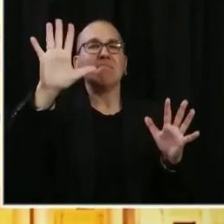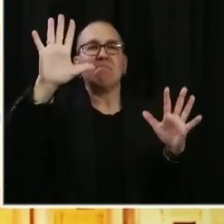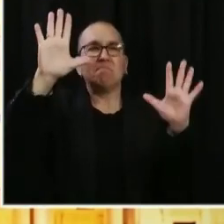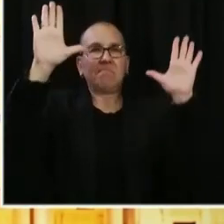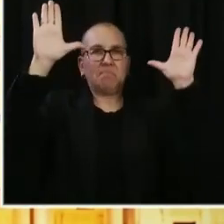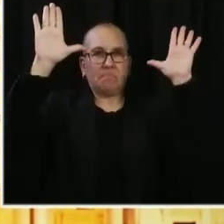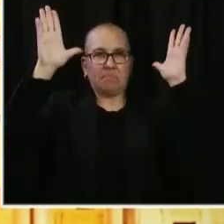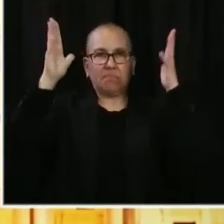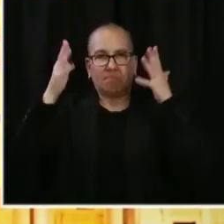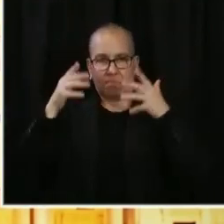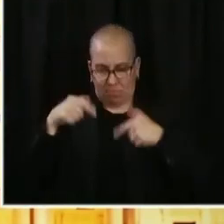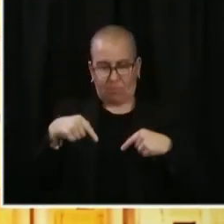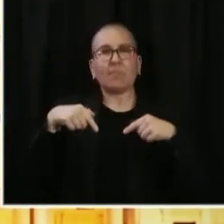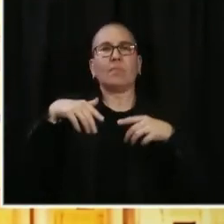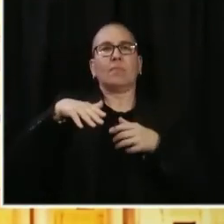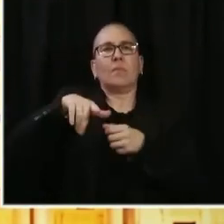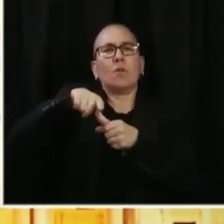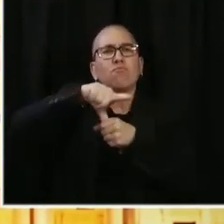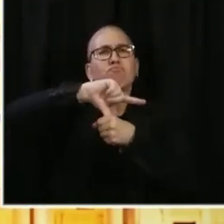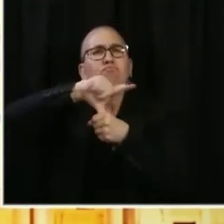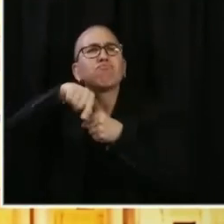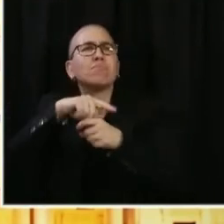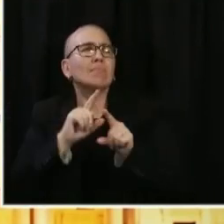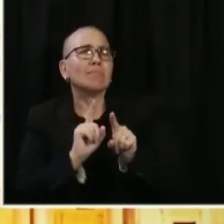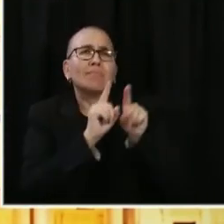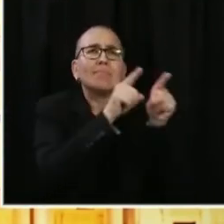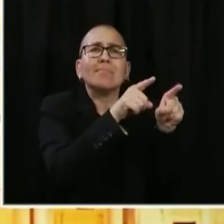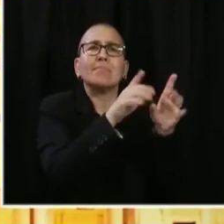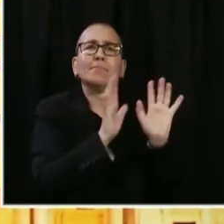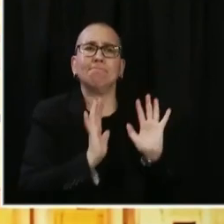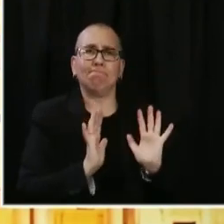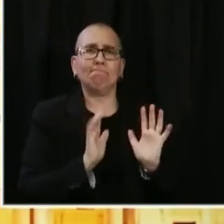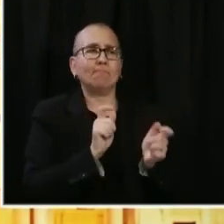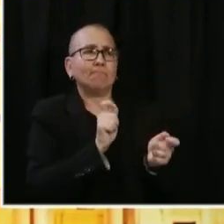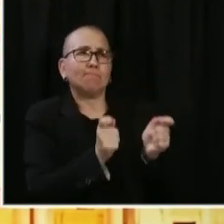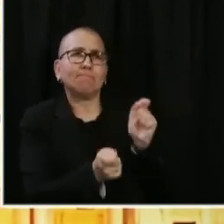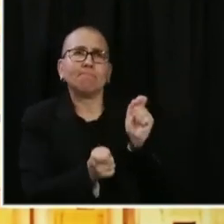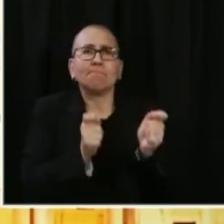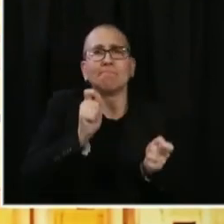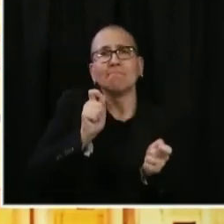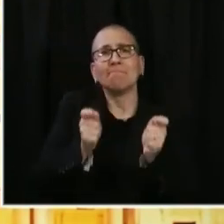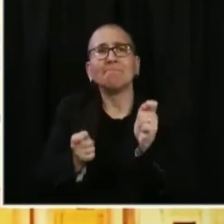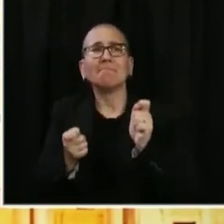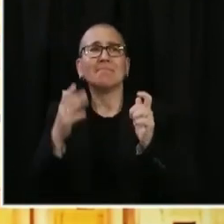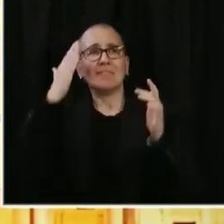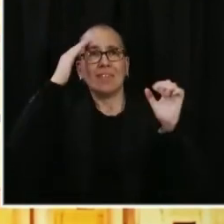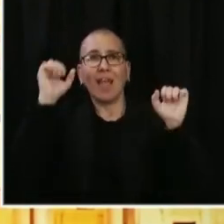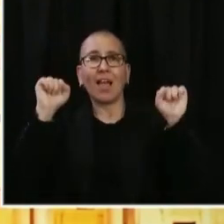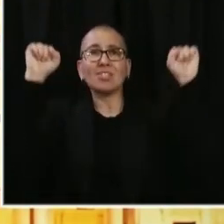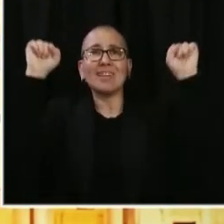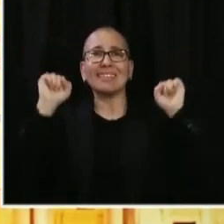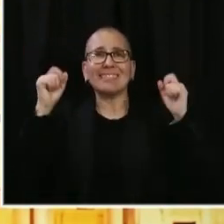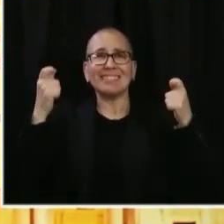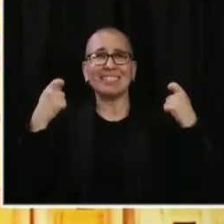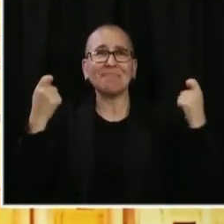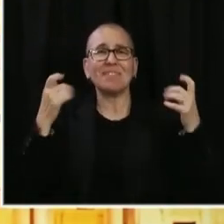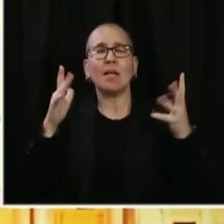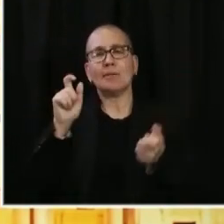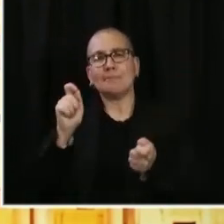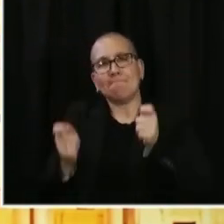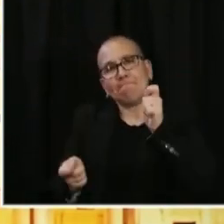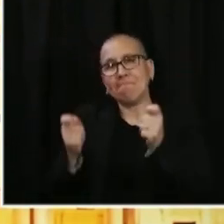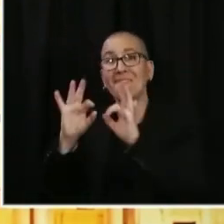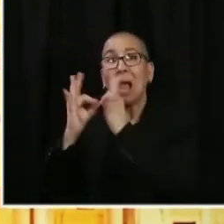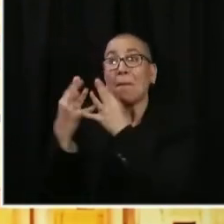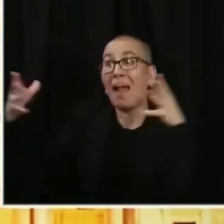work, study, exercise, and connect with friends and family. And many more of you have lost your jobs, closed doors on precious